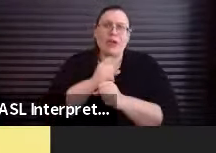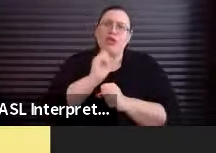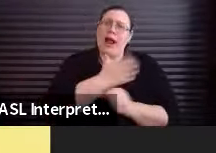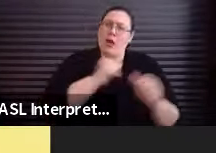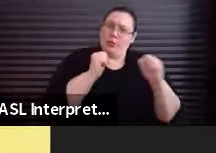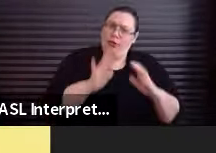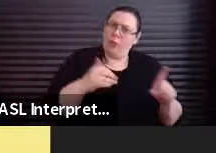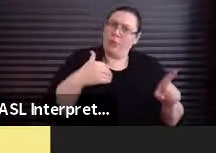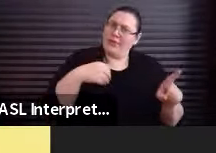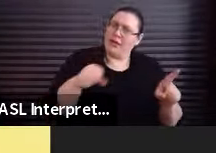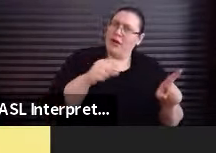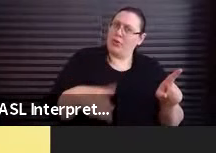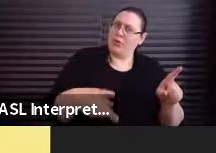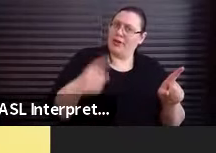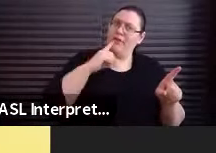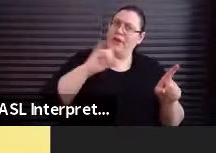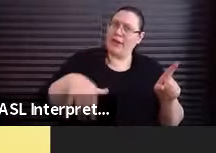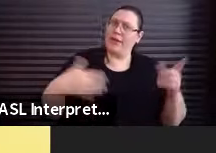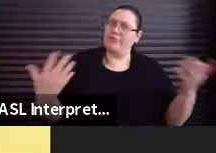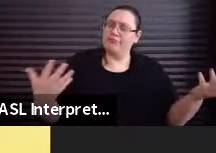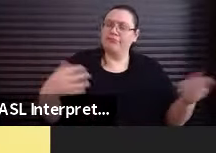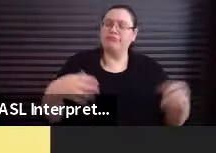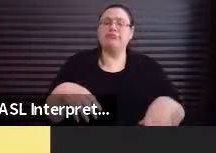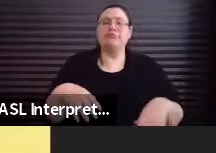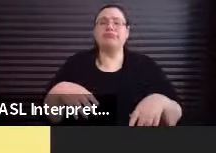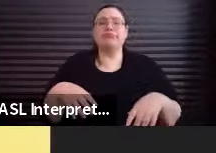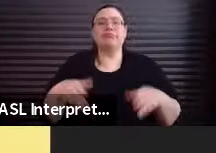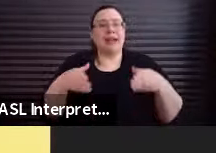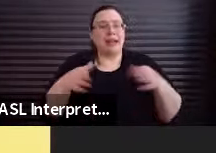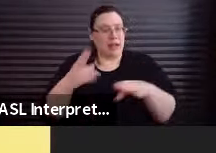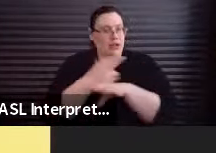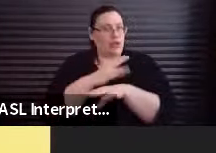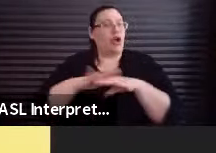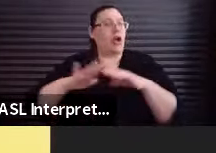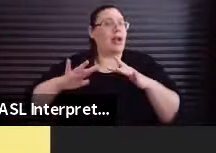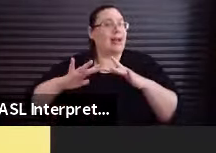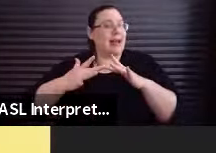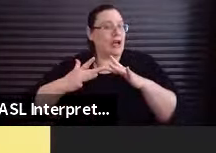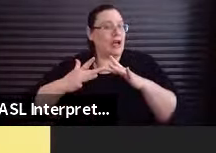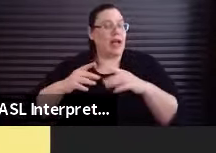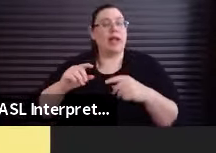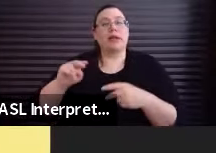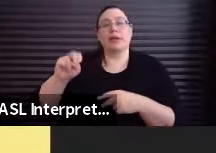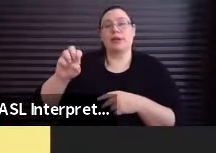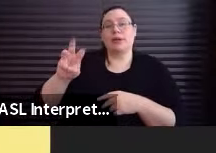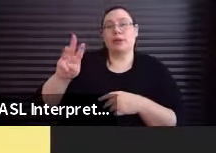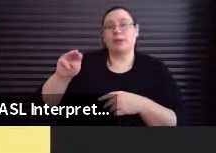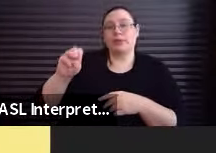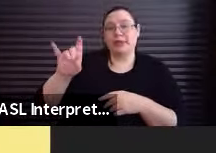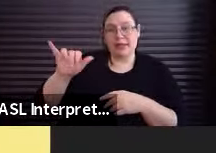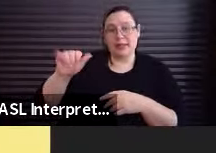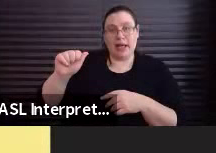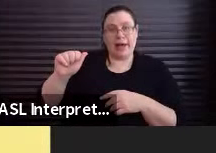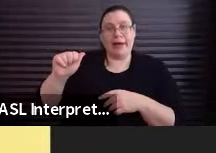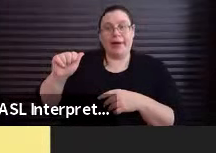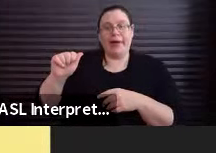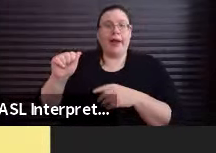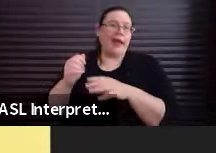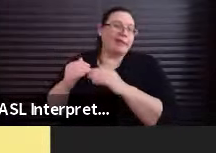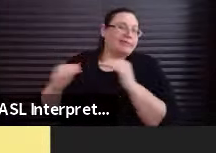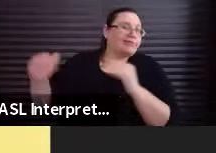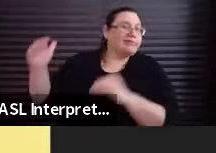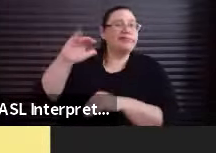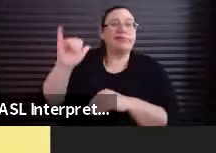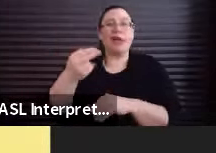opportunity. It allows use on internet and new media and over the top like Hulu and